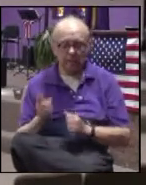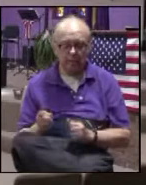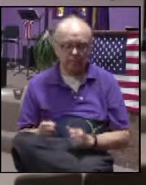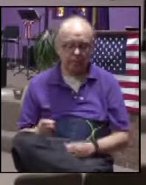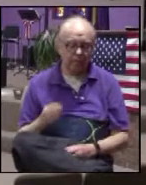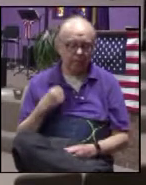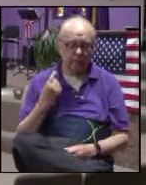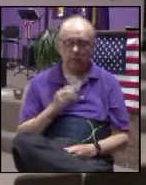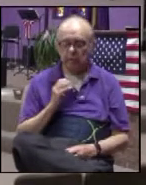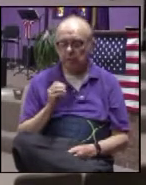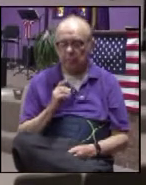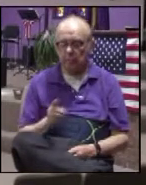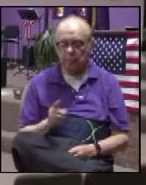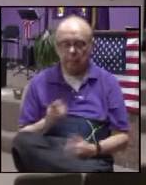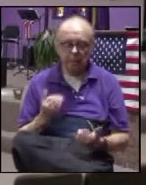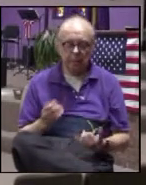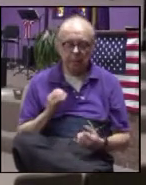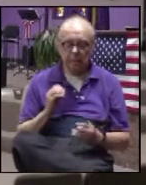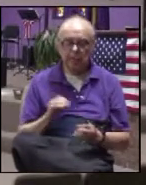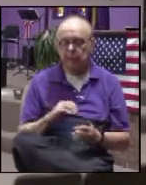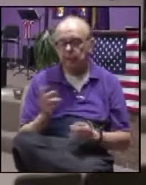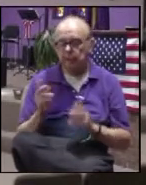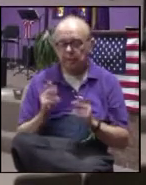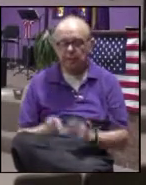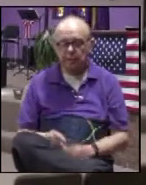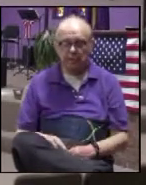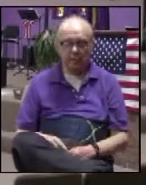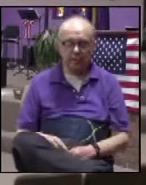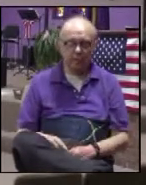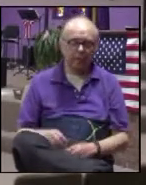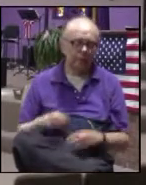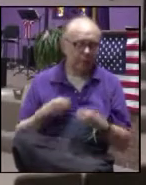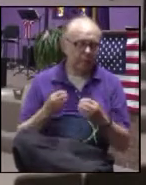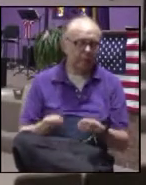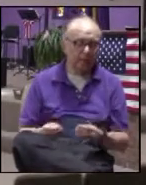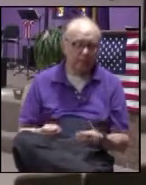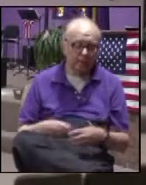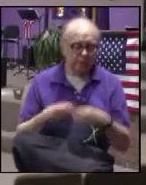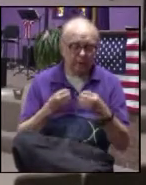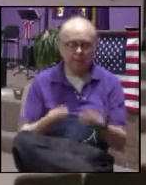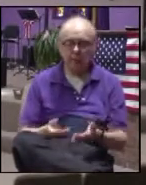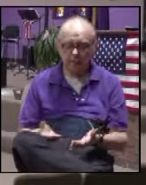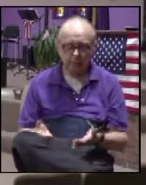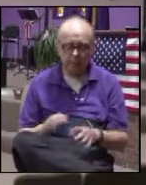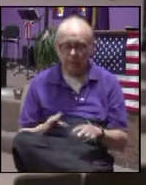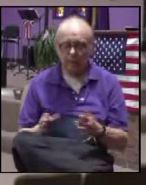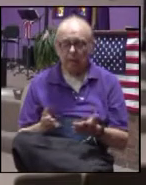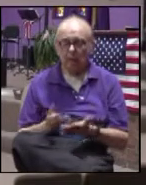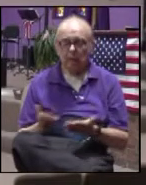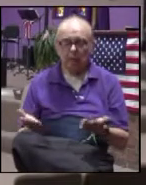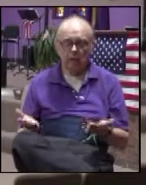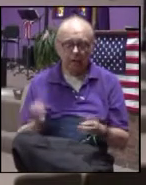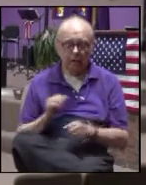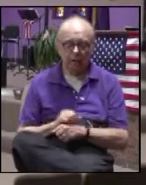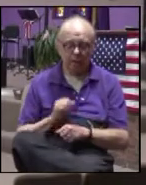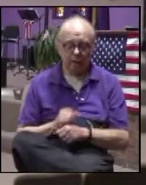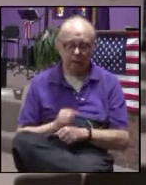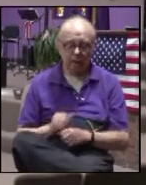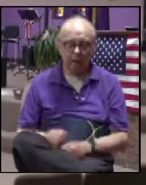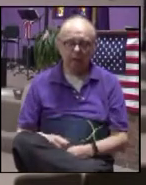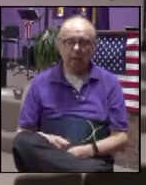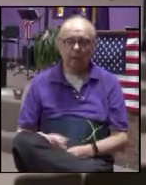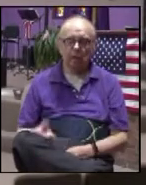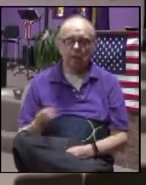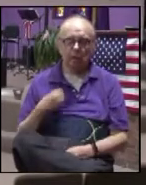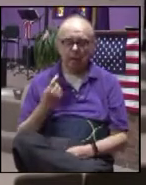we've taught you, now you can teach them. We'll give it to you. We'll hand it to you. We've done all the work that was given to